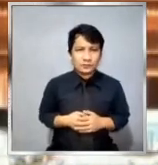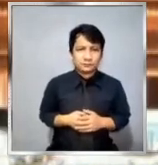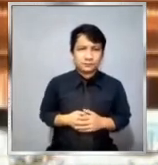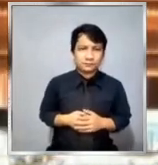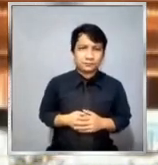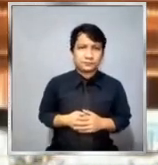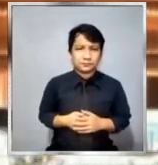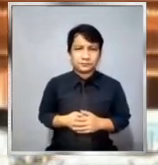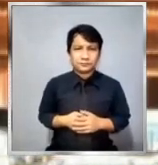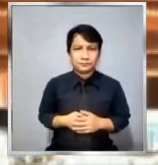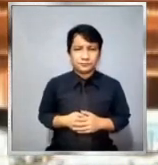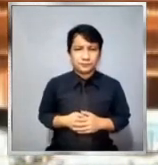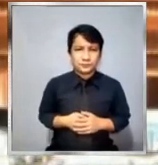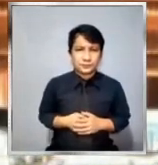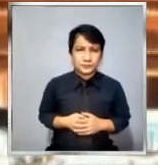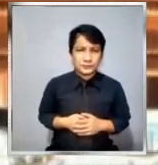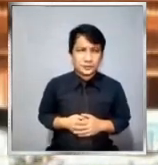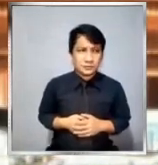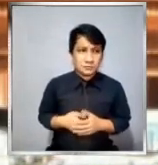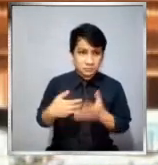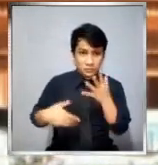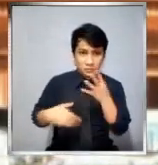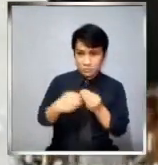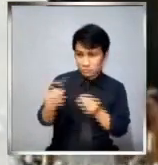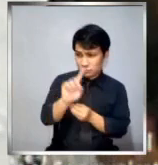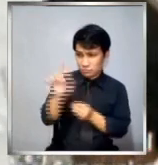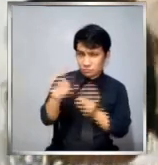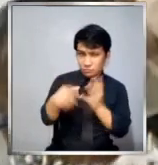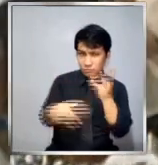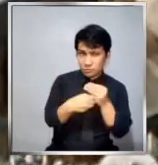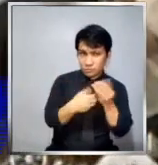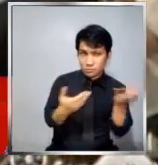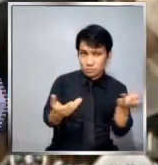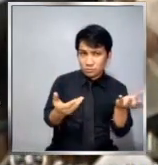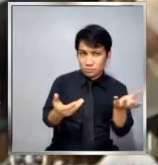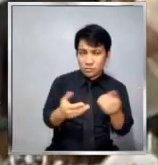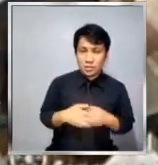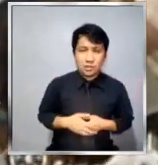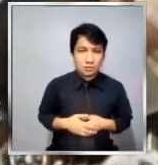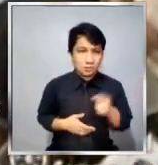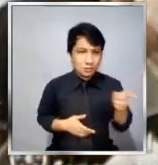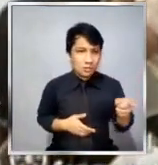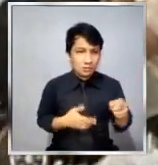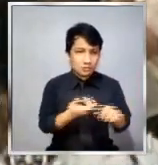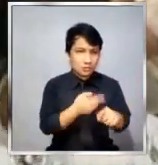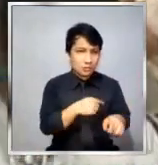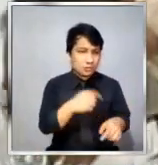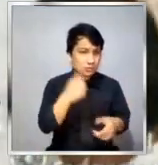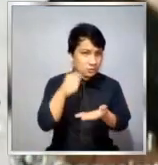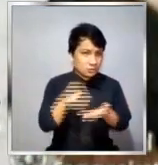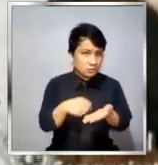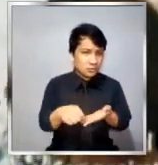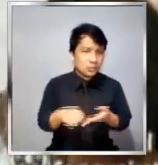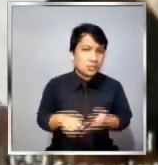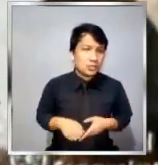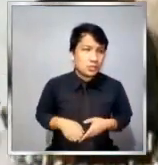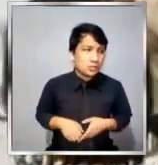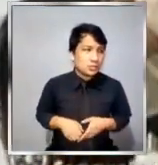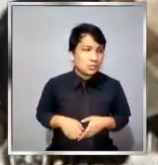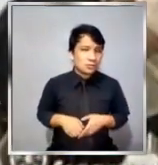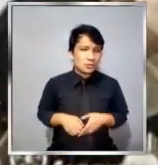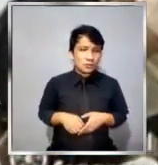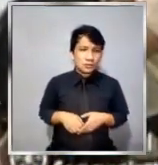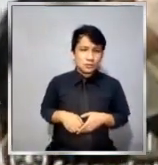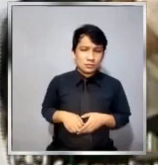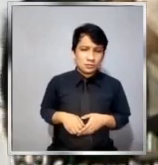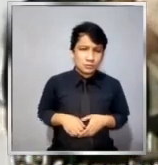Anything else, Lana? Yes, Secretary Galvez. Sir, when we visited the Iligan